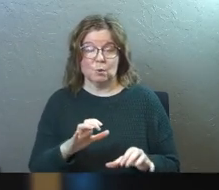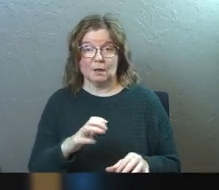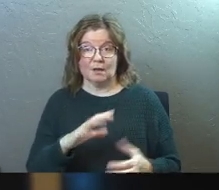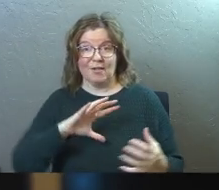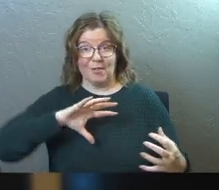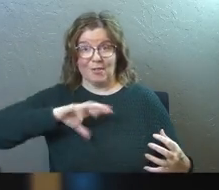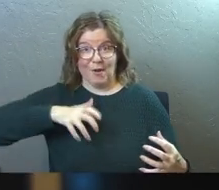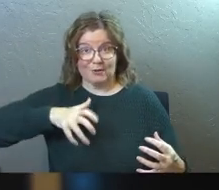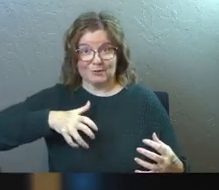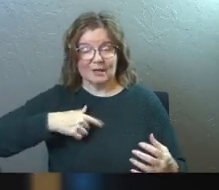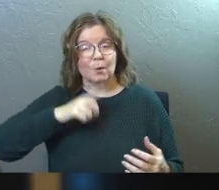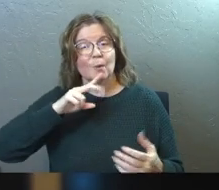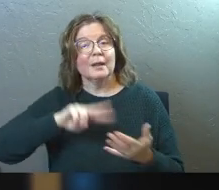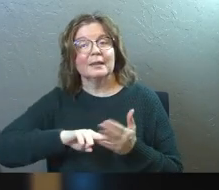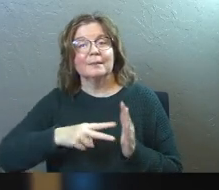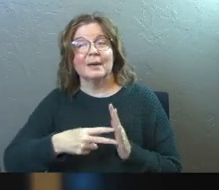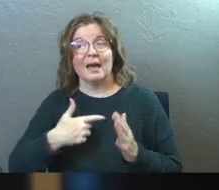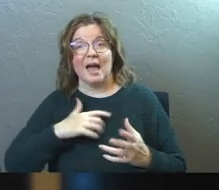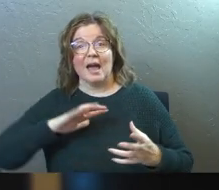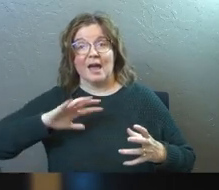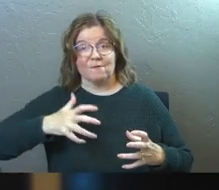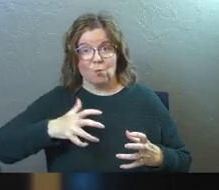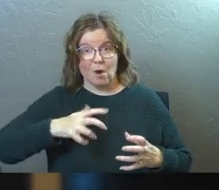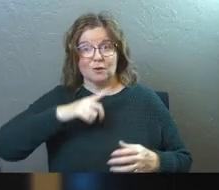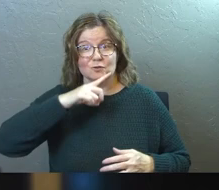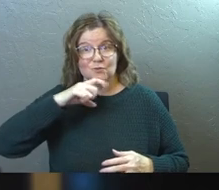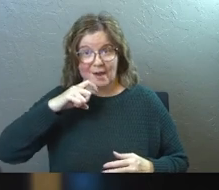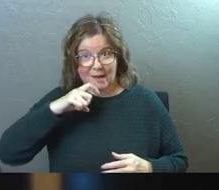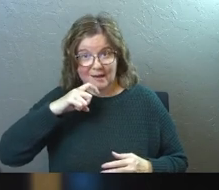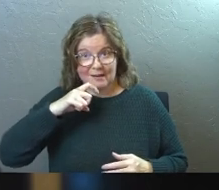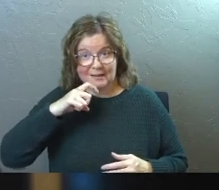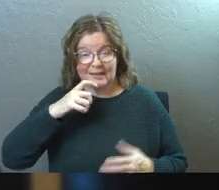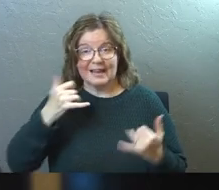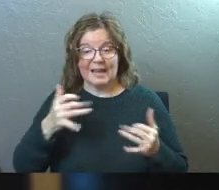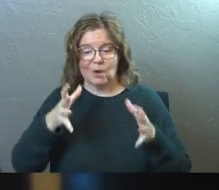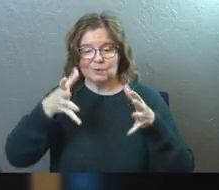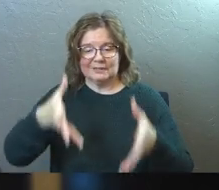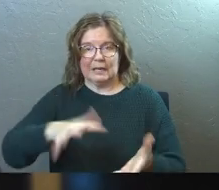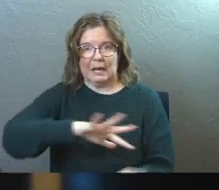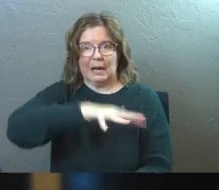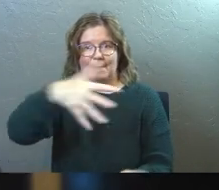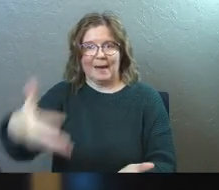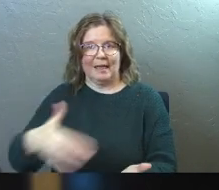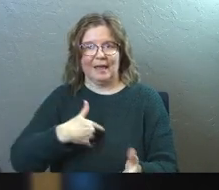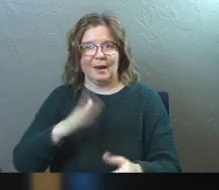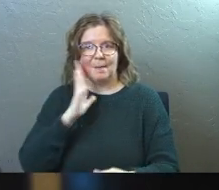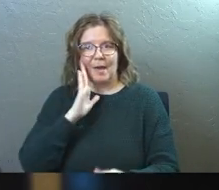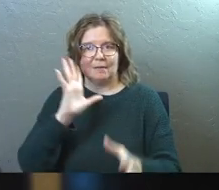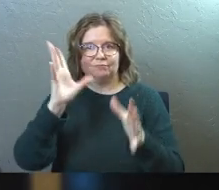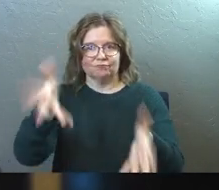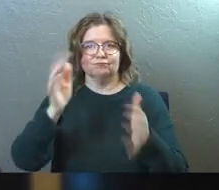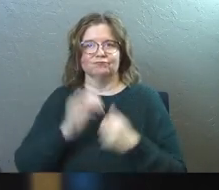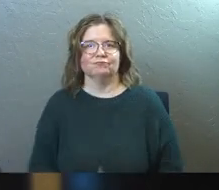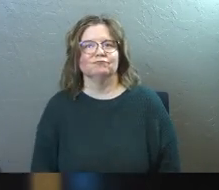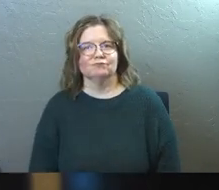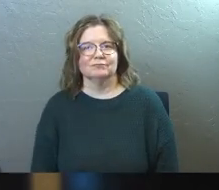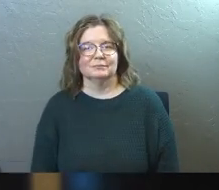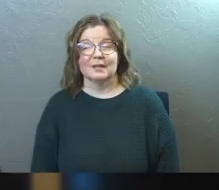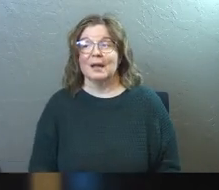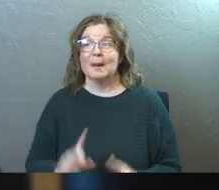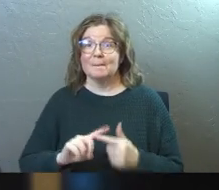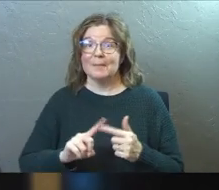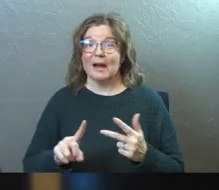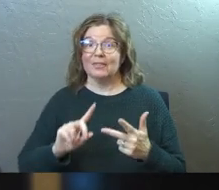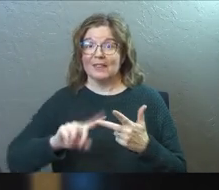laundry, what that means is I've washed and dried, and it's now sitting in a pile on our bed. But there's a whole